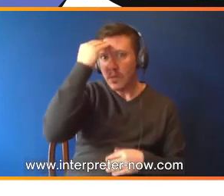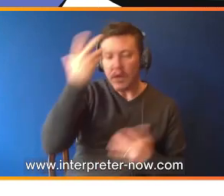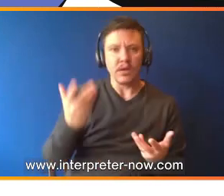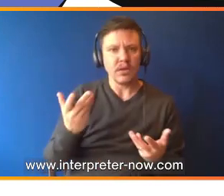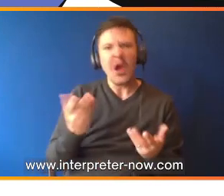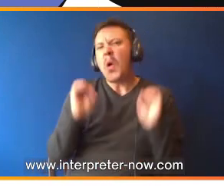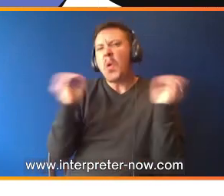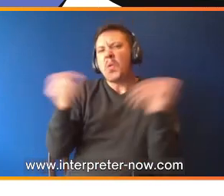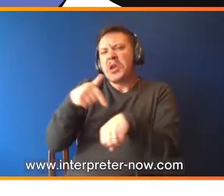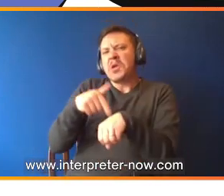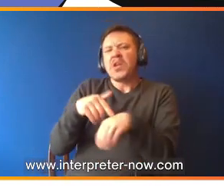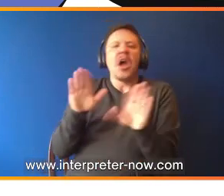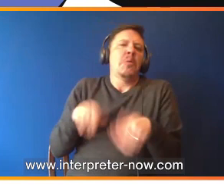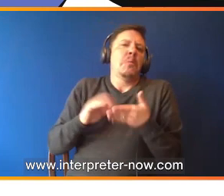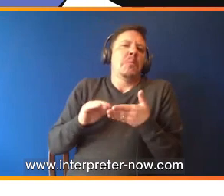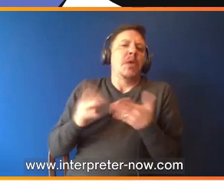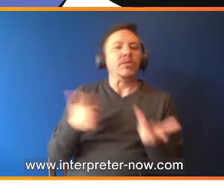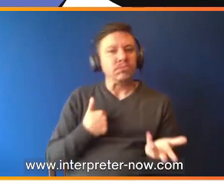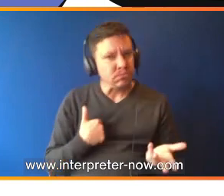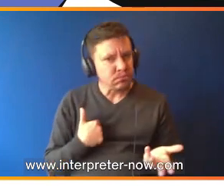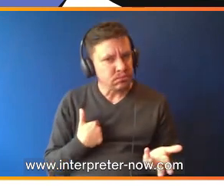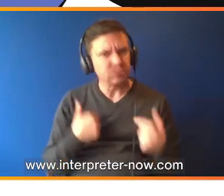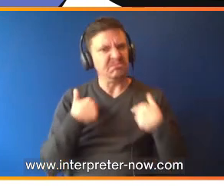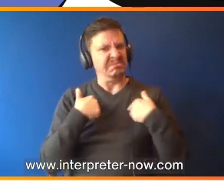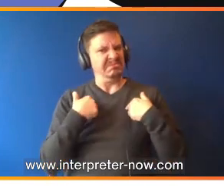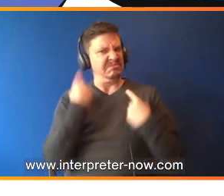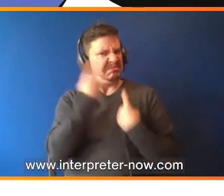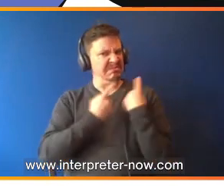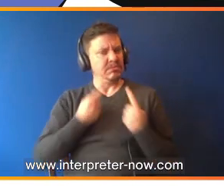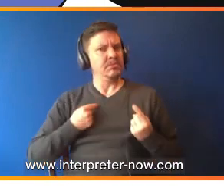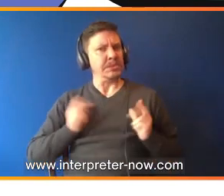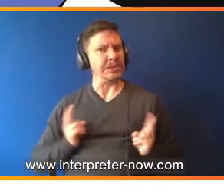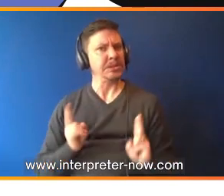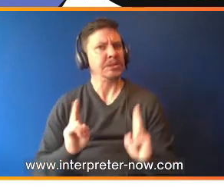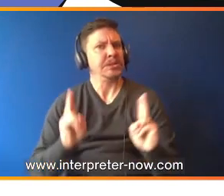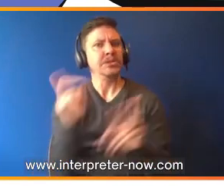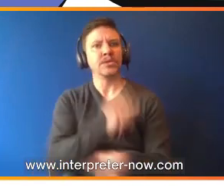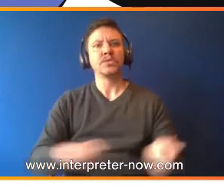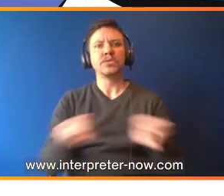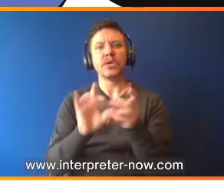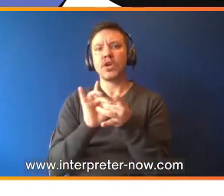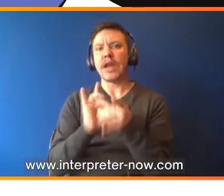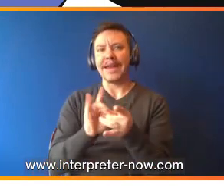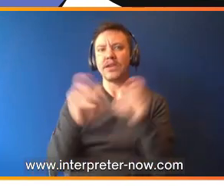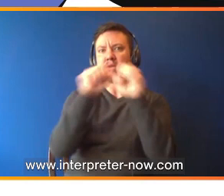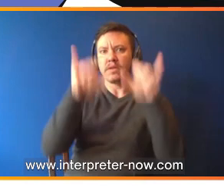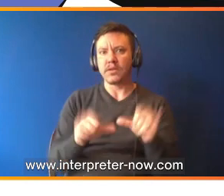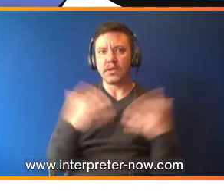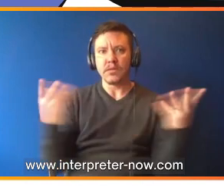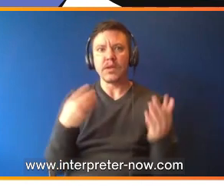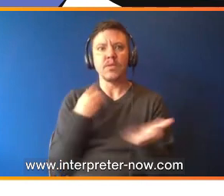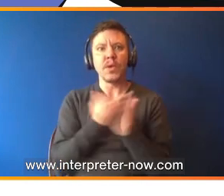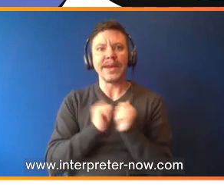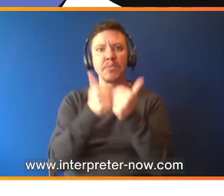to allow for your team or your even your leadership to take a chance to disrupt the status